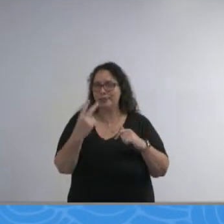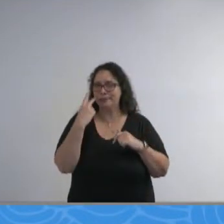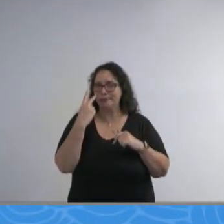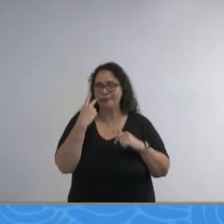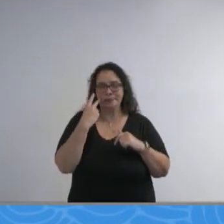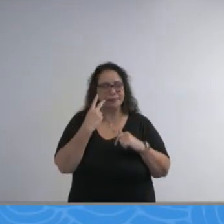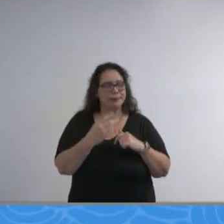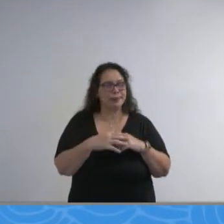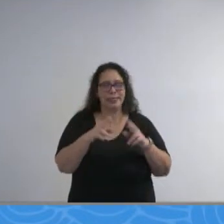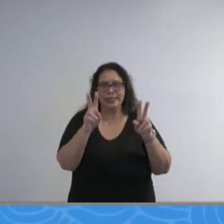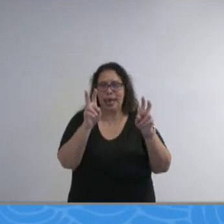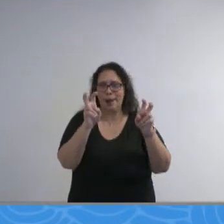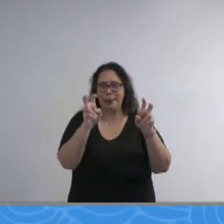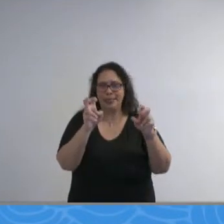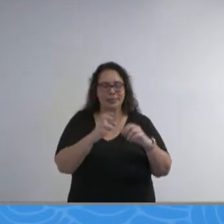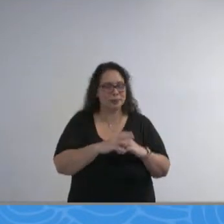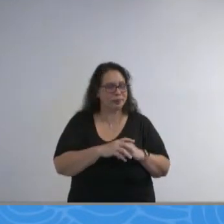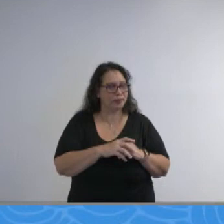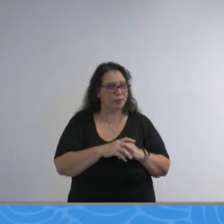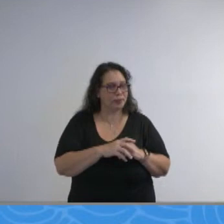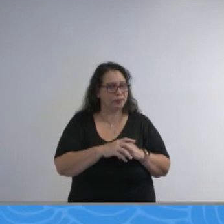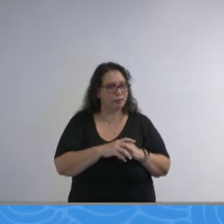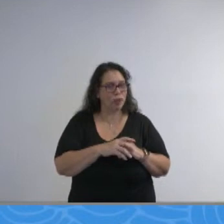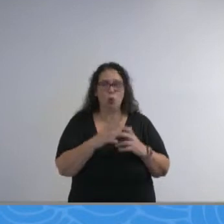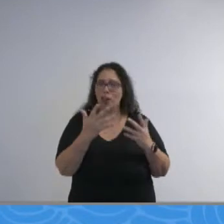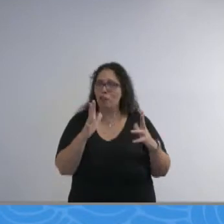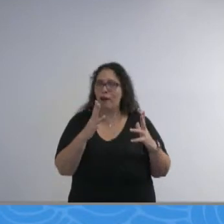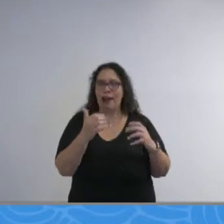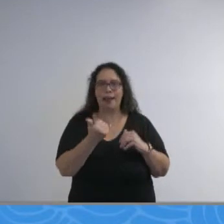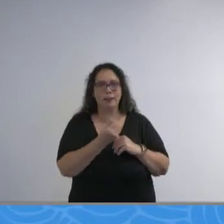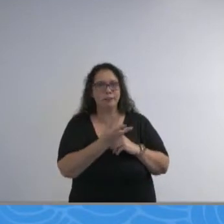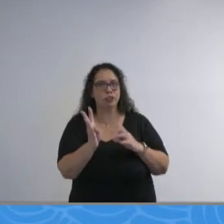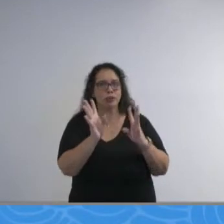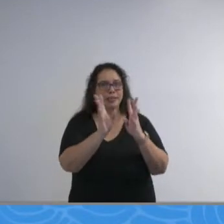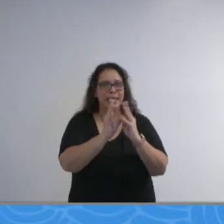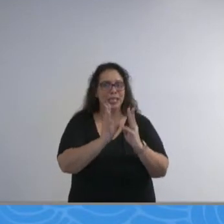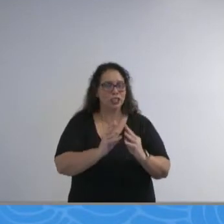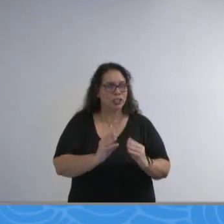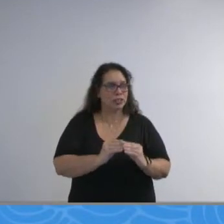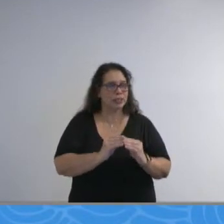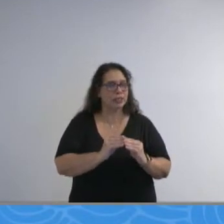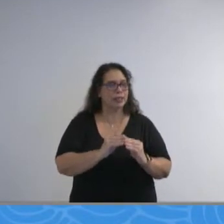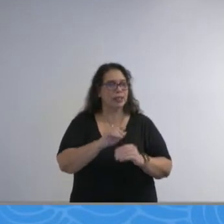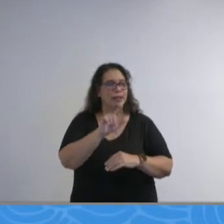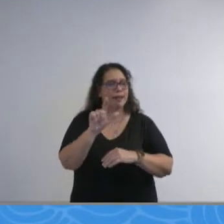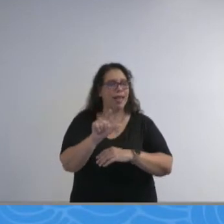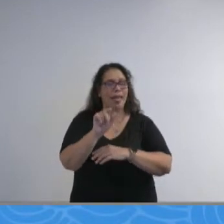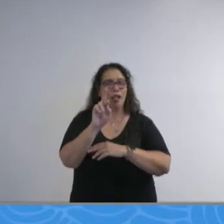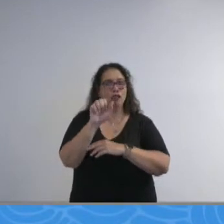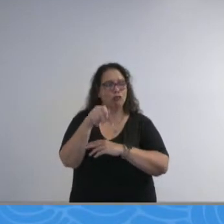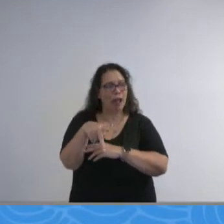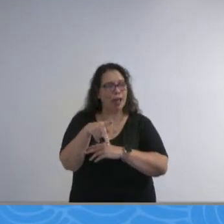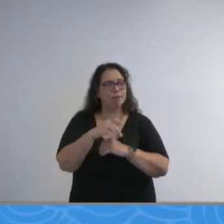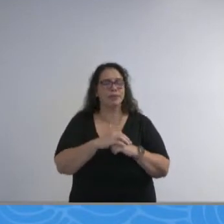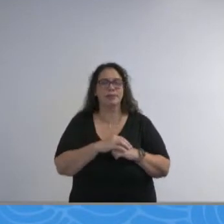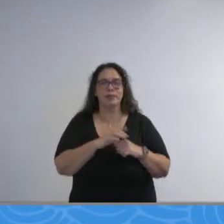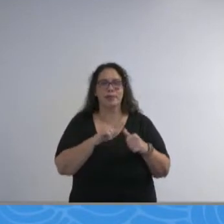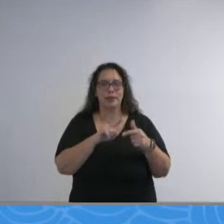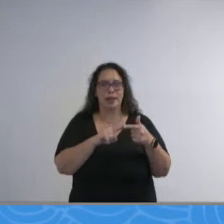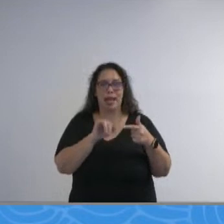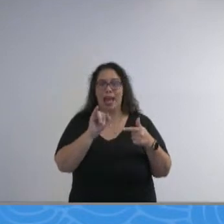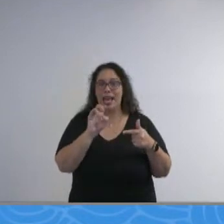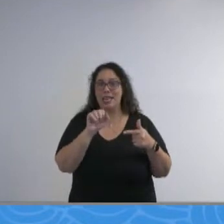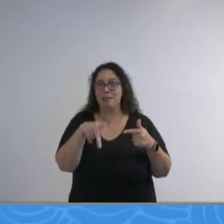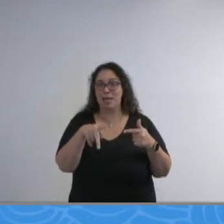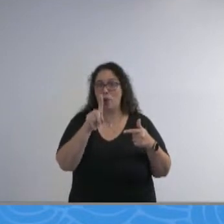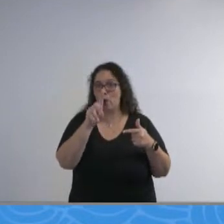you some of the topics we're covering. So we've already had a couple sessions, one on LRAP, one on just IEP 101, and coming up